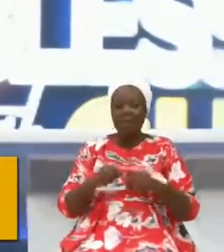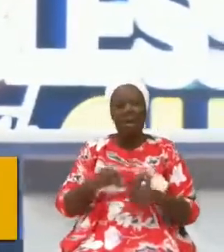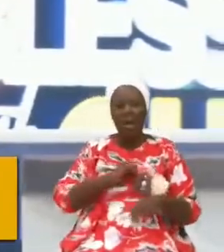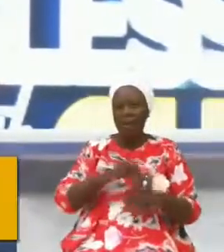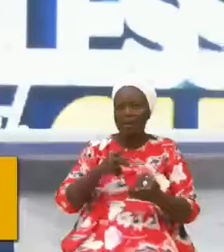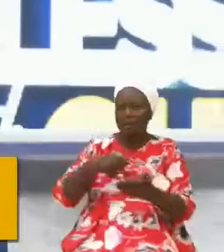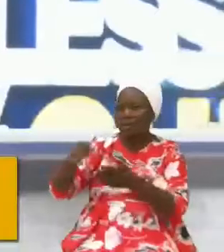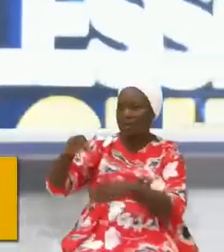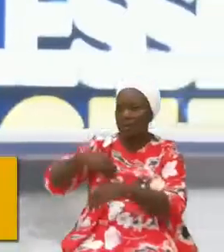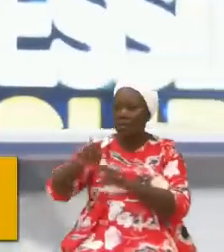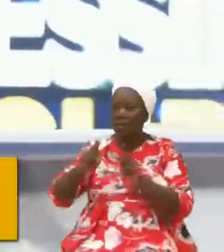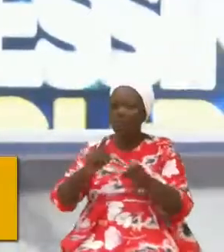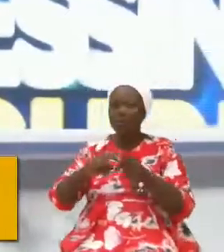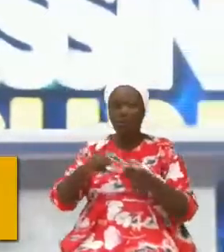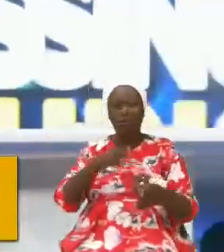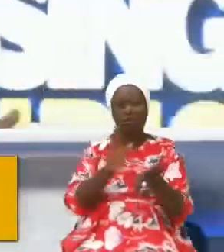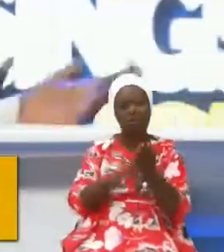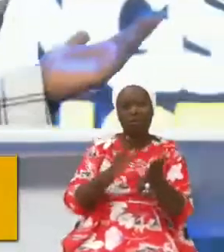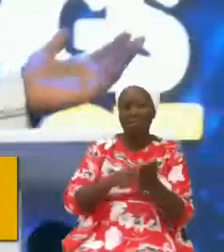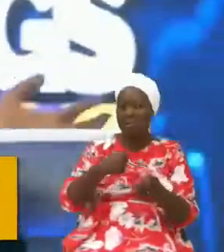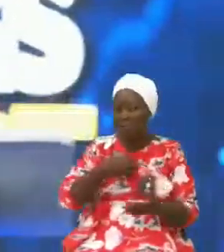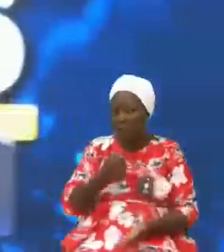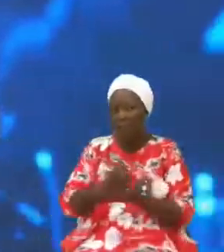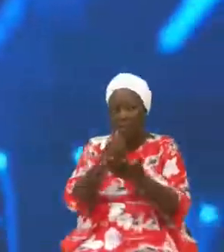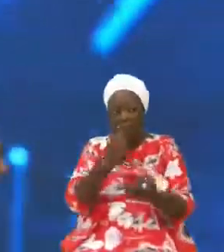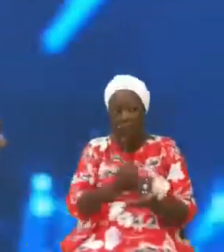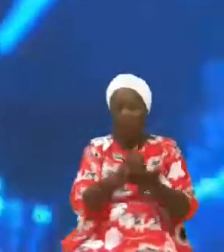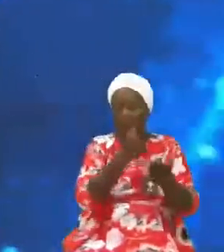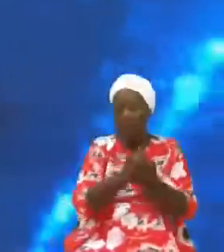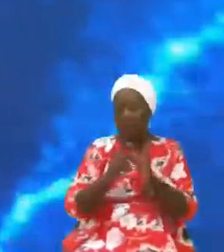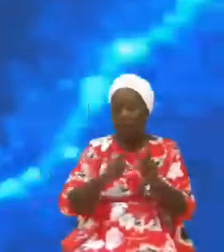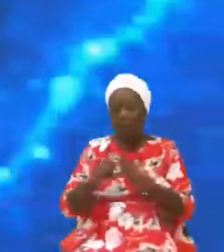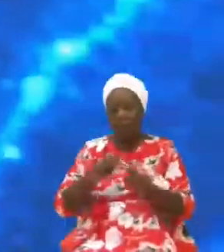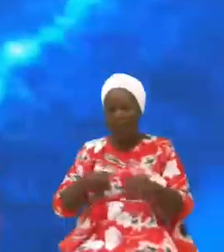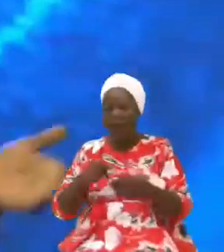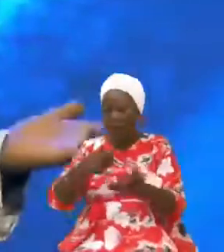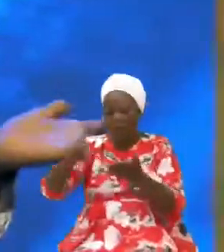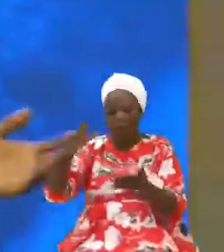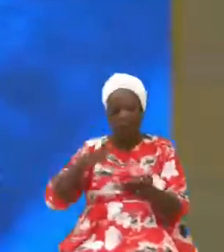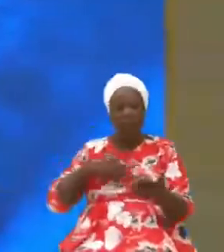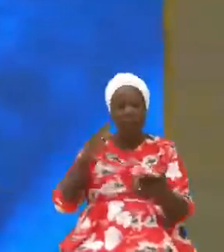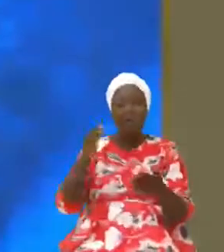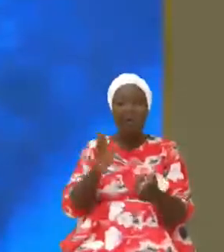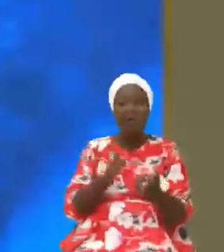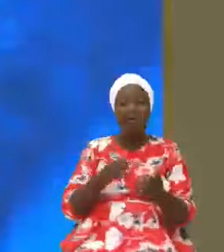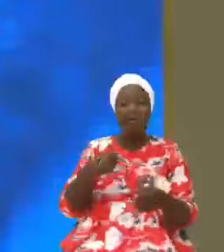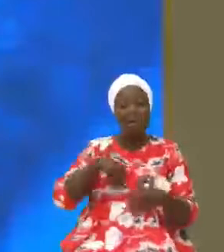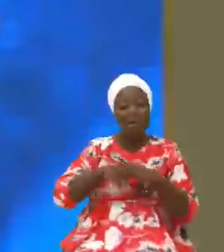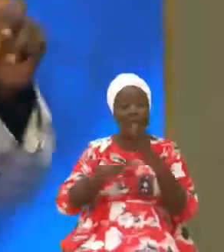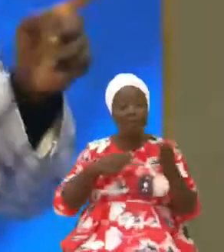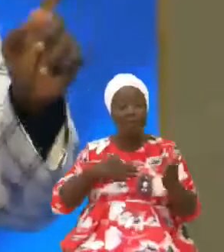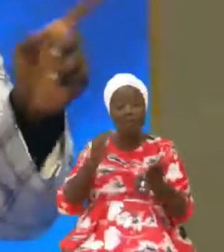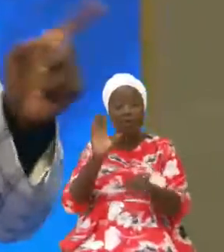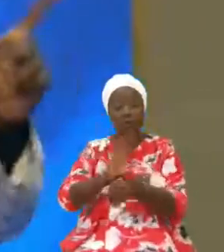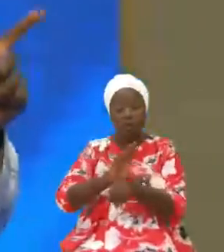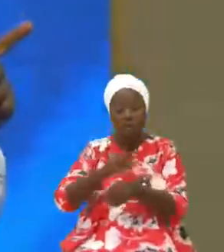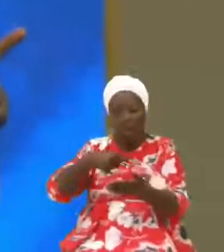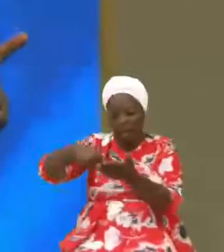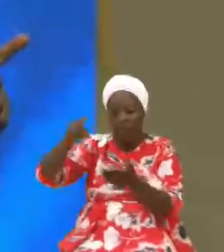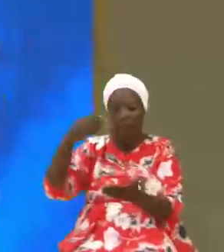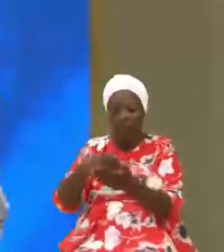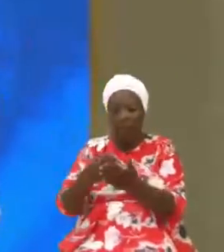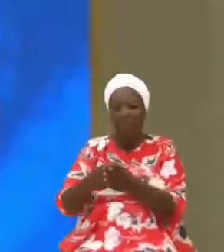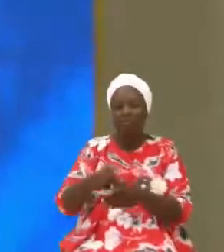to school. I gave clothes to the naked. I gave water to the thirsty. That's not why